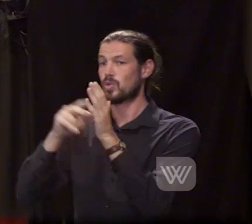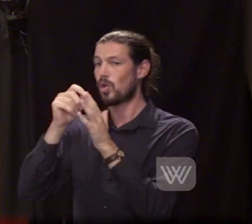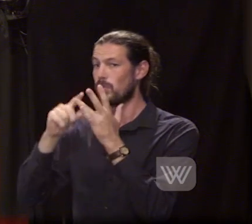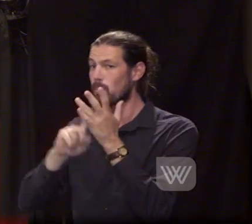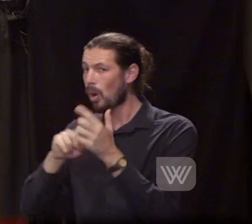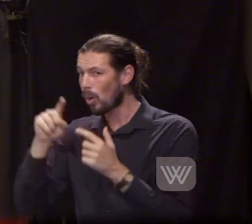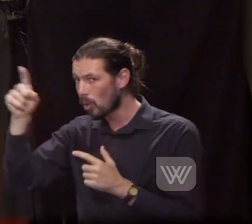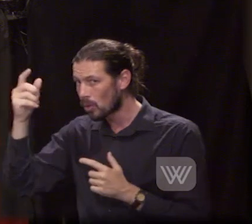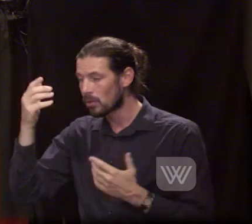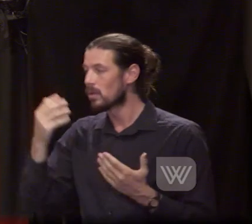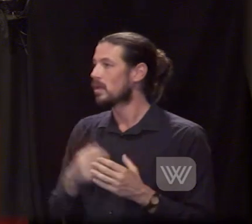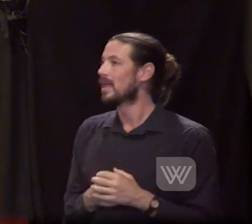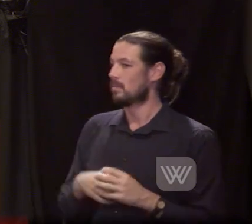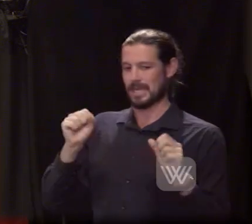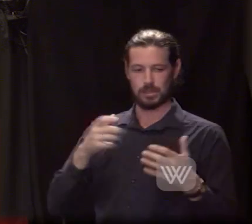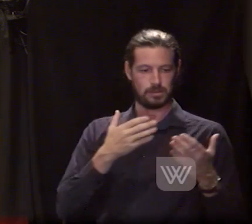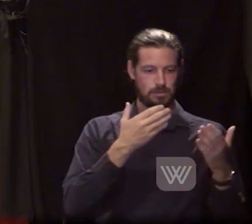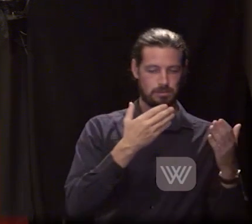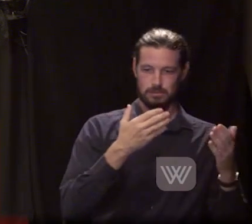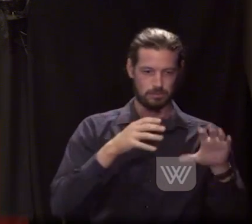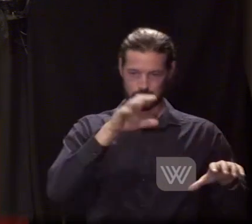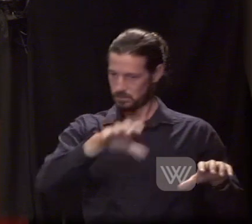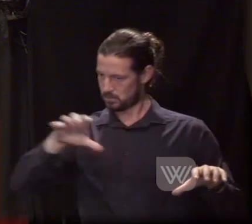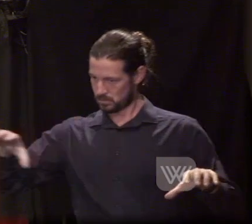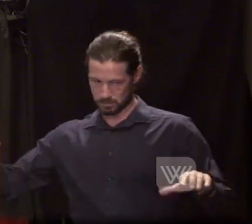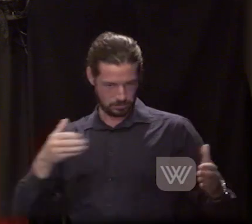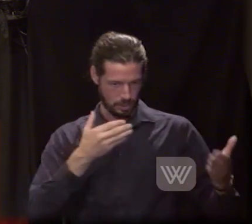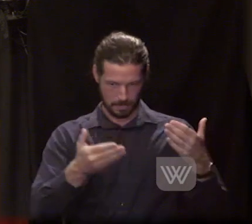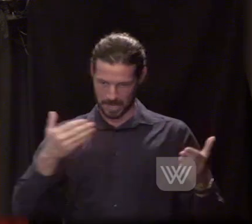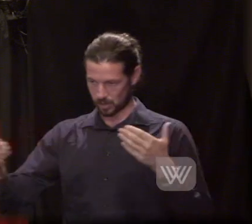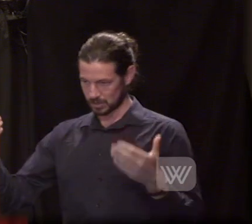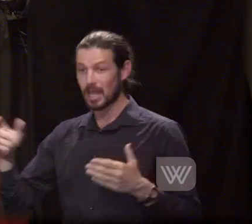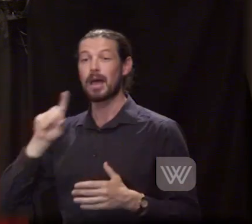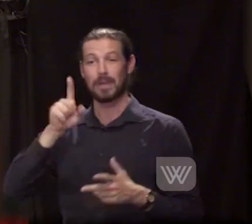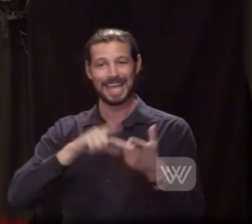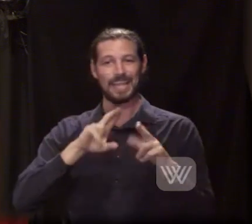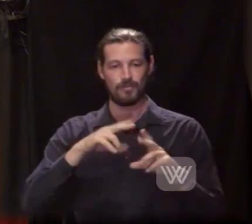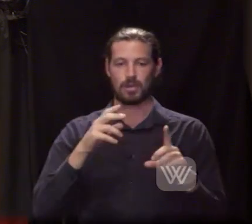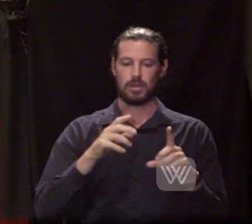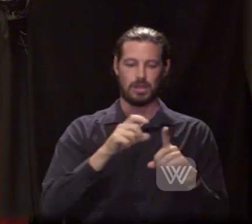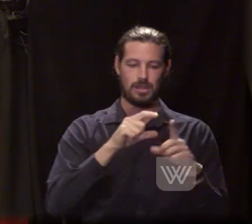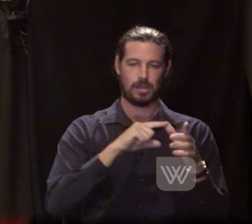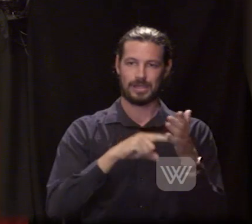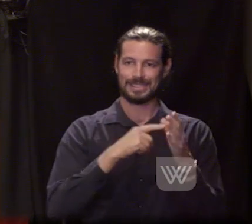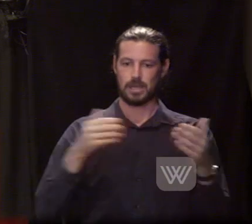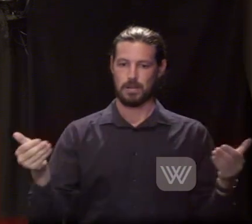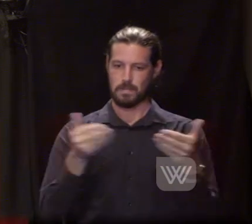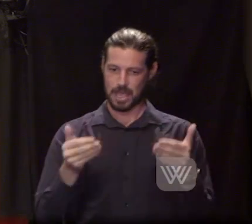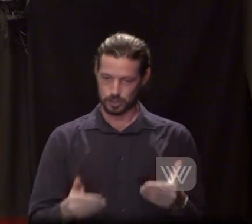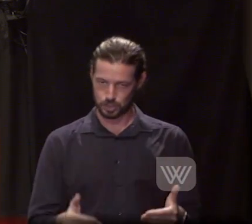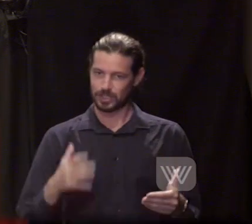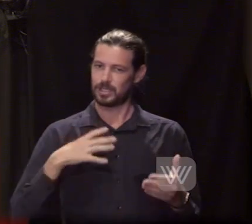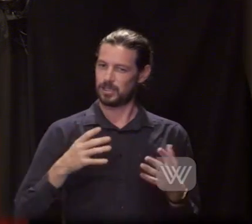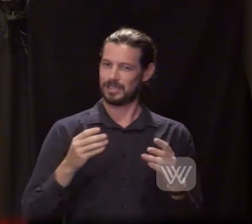comparisons. The hard thing about that is if you're going to do an actual comparison, you have to have some common ground. And statistics gets really